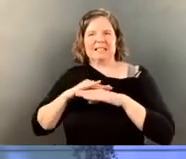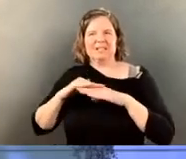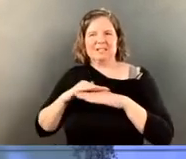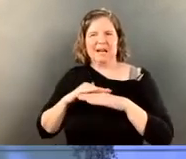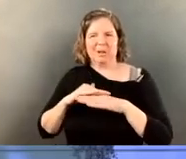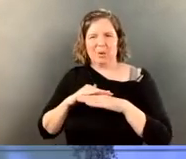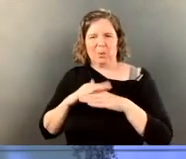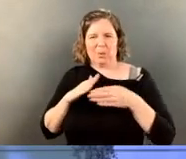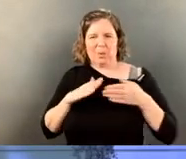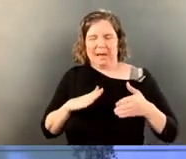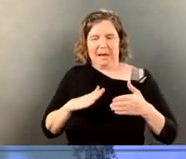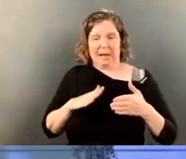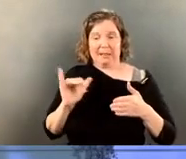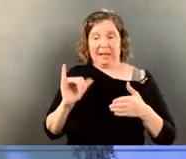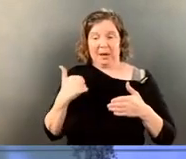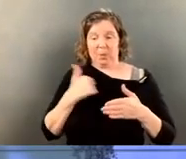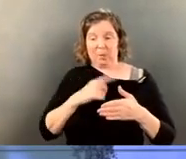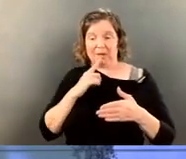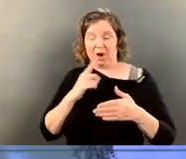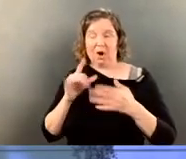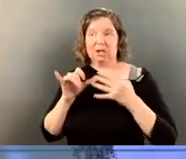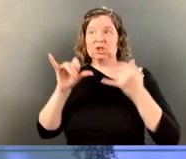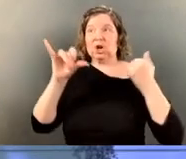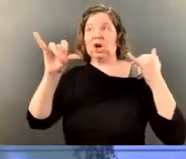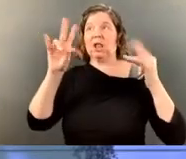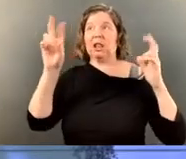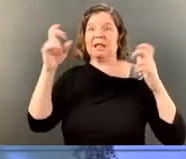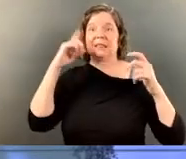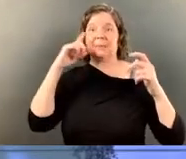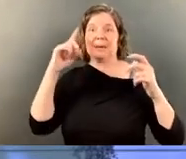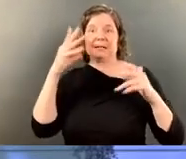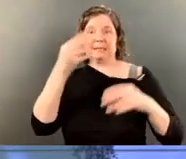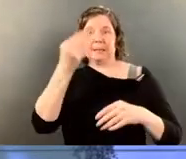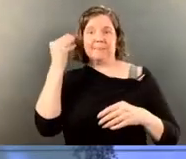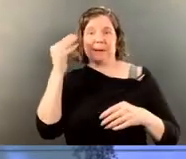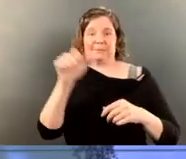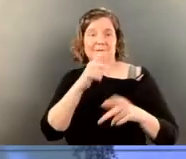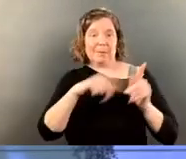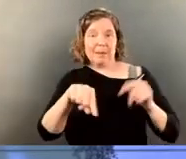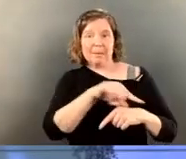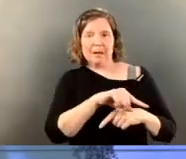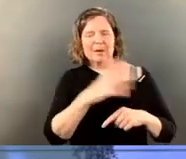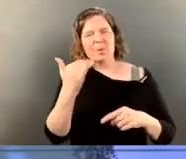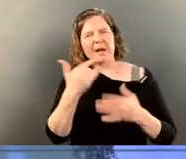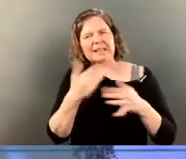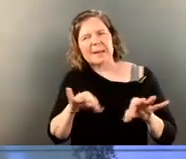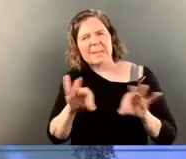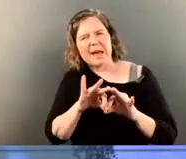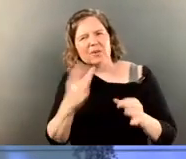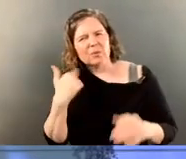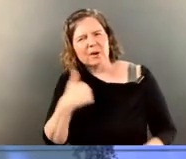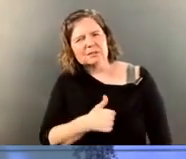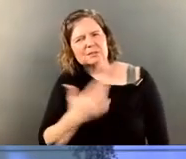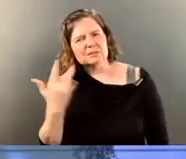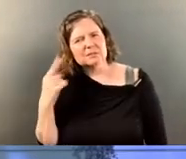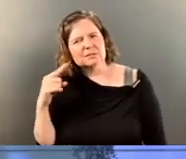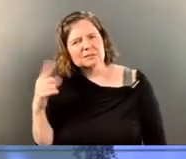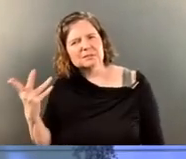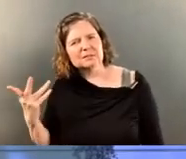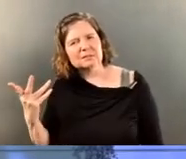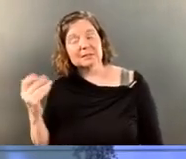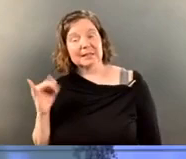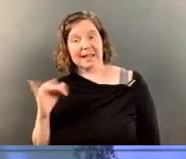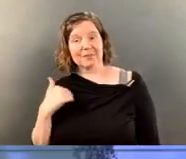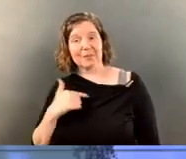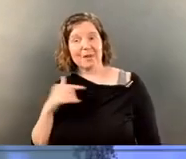pale kind of way, like we are eternal in the minds and memories of other people. Why does that matter to us if